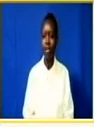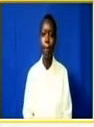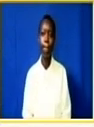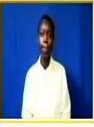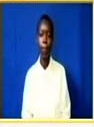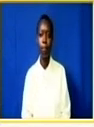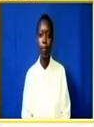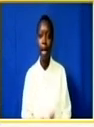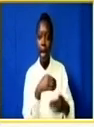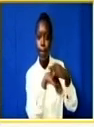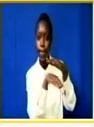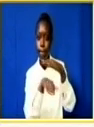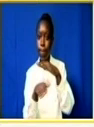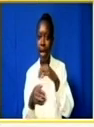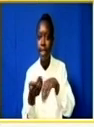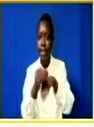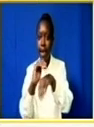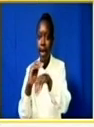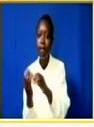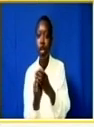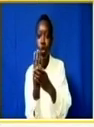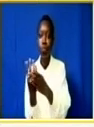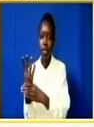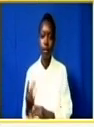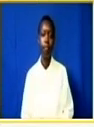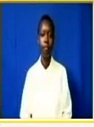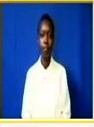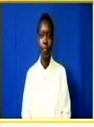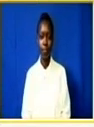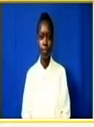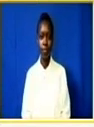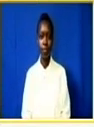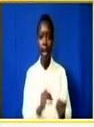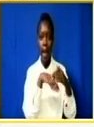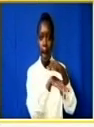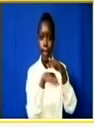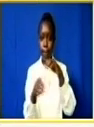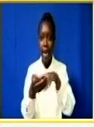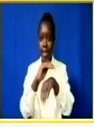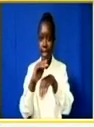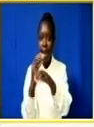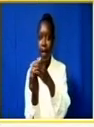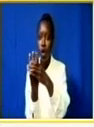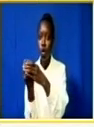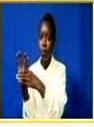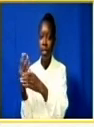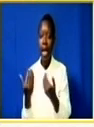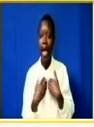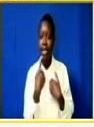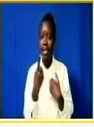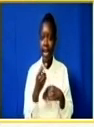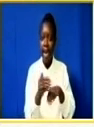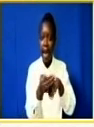cover? Crops. Cover crops. Mm. Okay. So plant cover crops. Mm-hmm. And we said cover